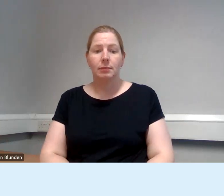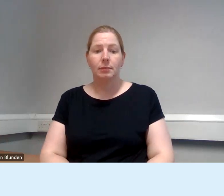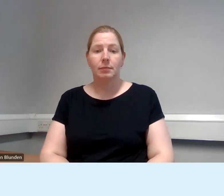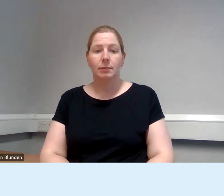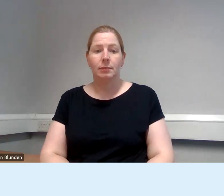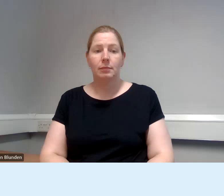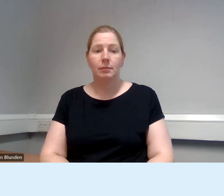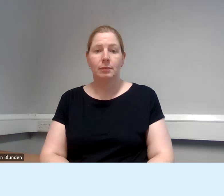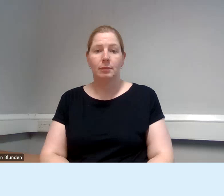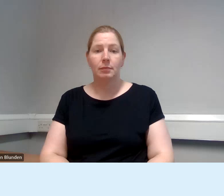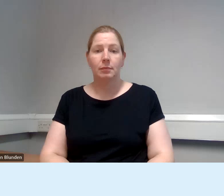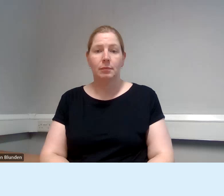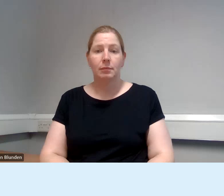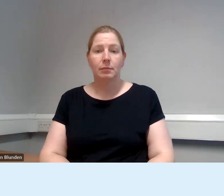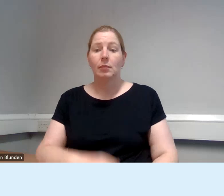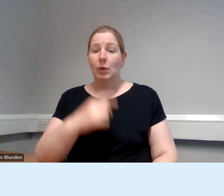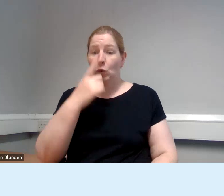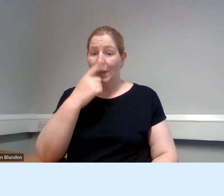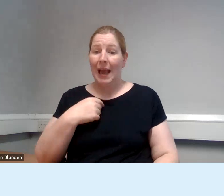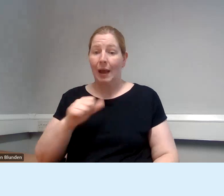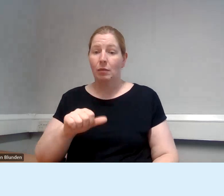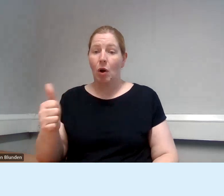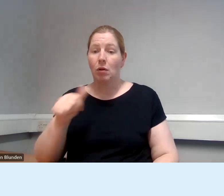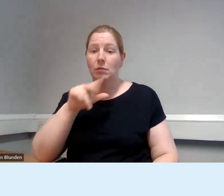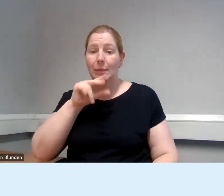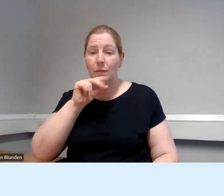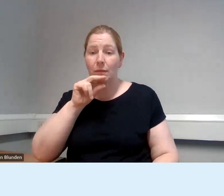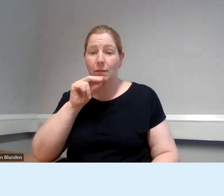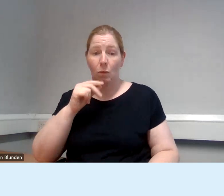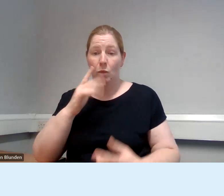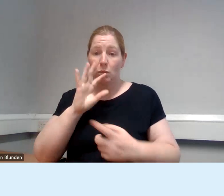If you'd like to, you can just turn on your microphone and ask your question.